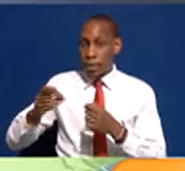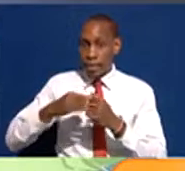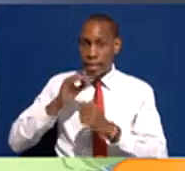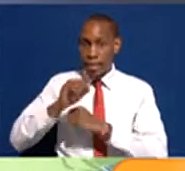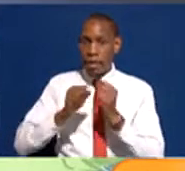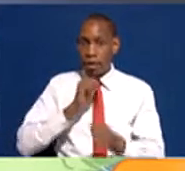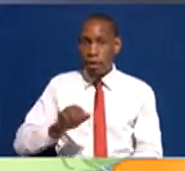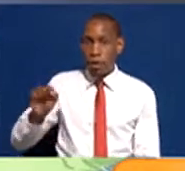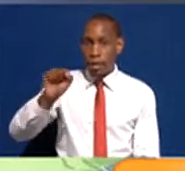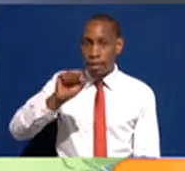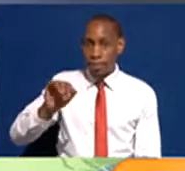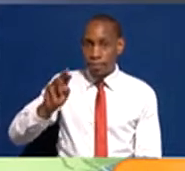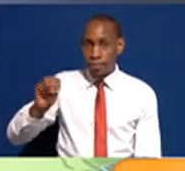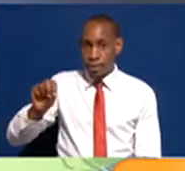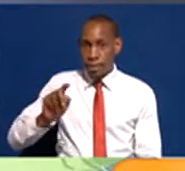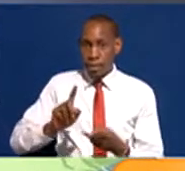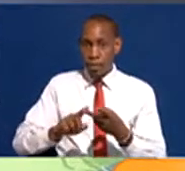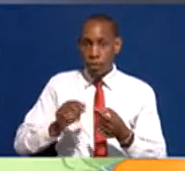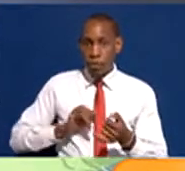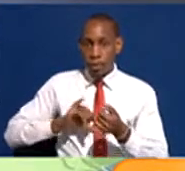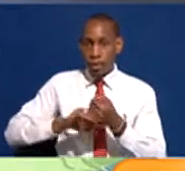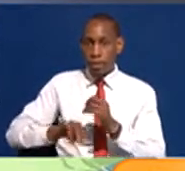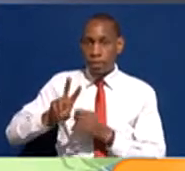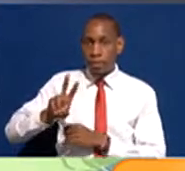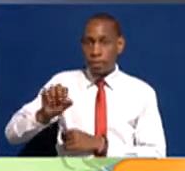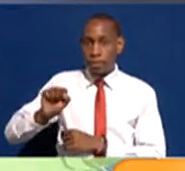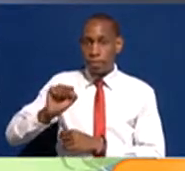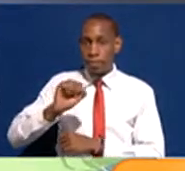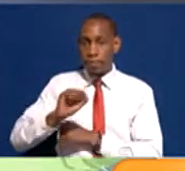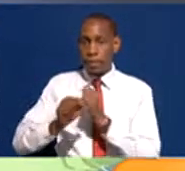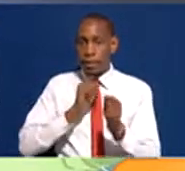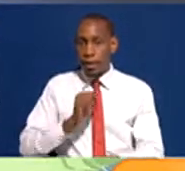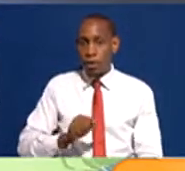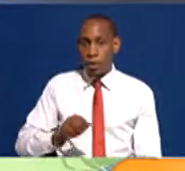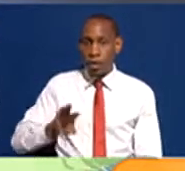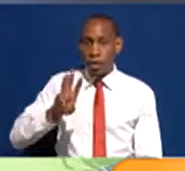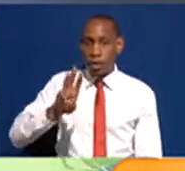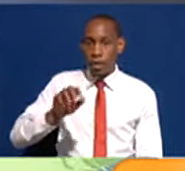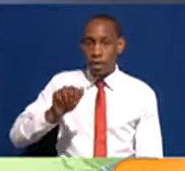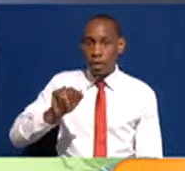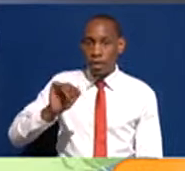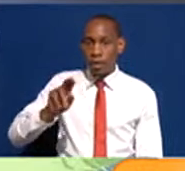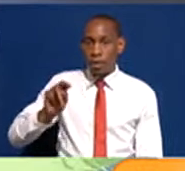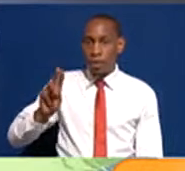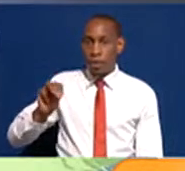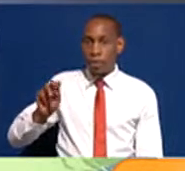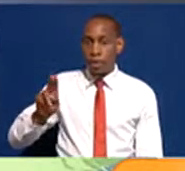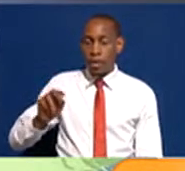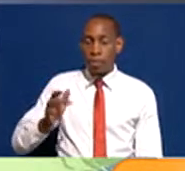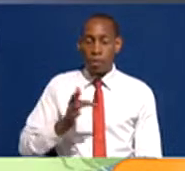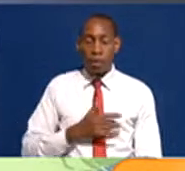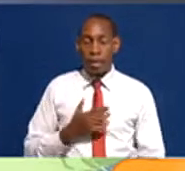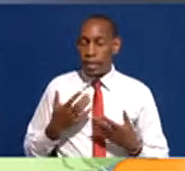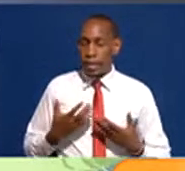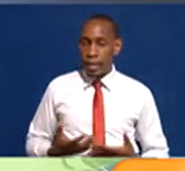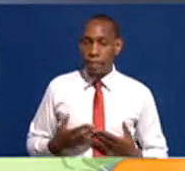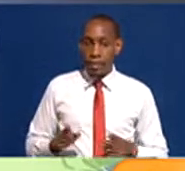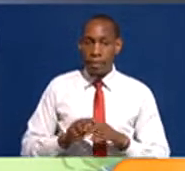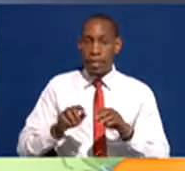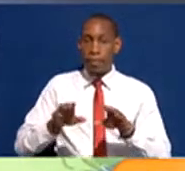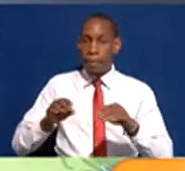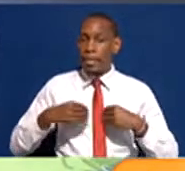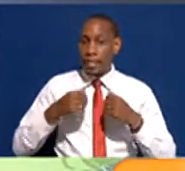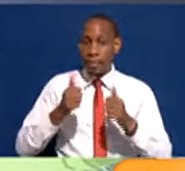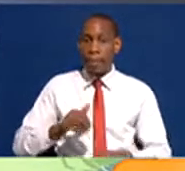28-year-old Simon Ndung’u and his wife, 25-year-old Margaret Wairimu, are shattered and struggling to come to terms with the